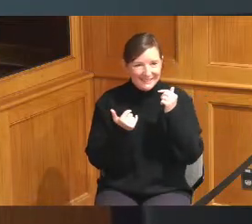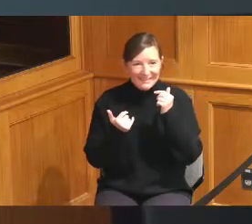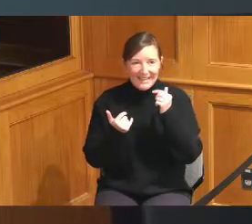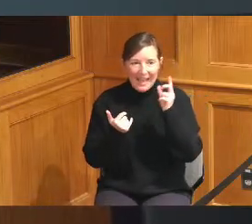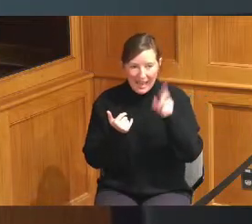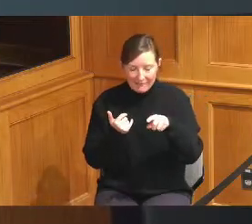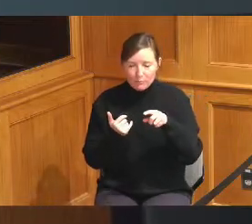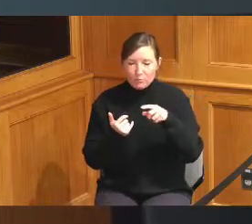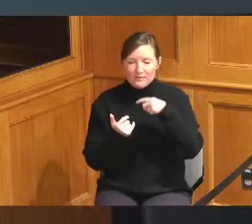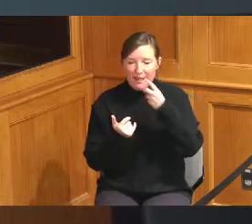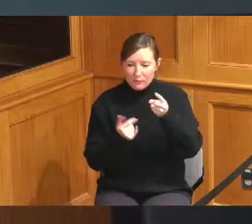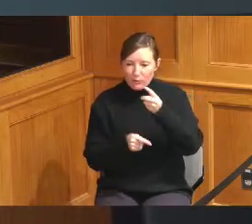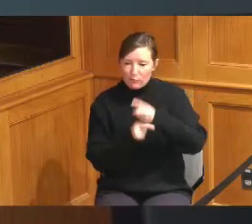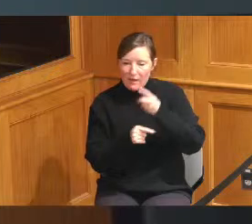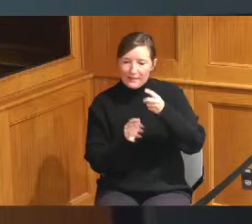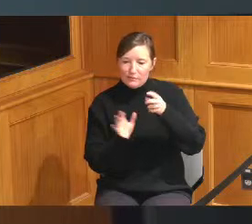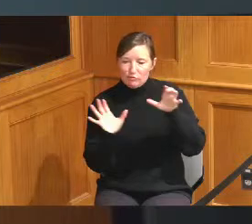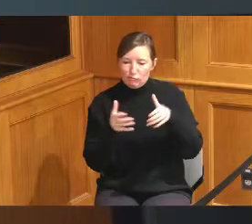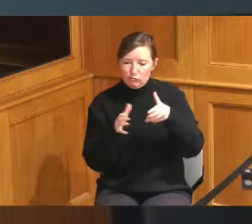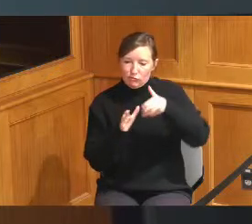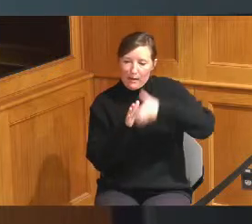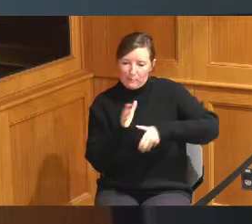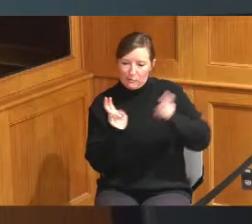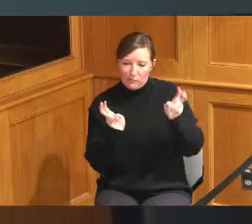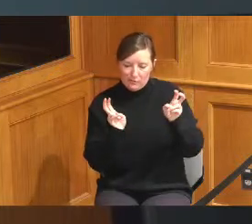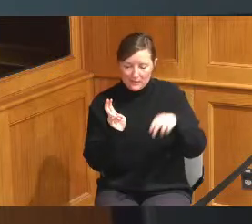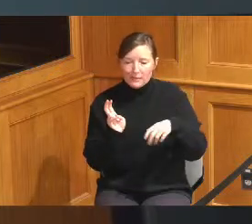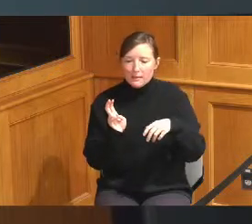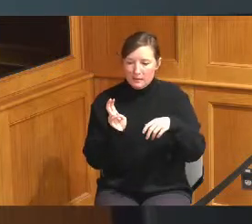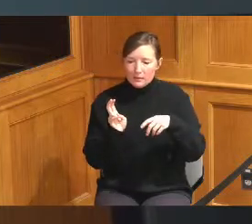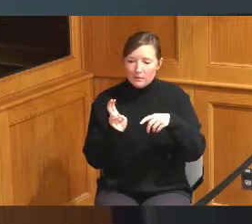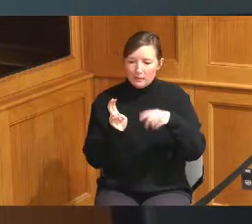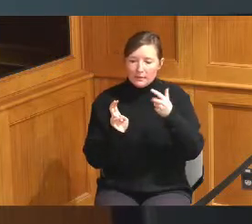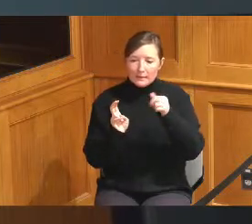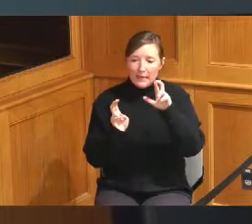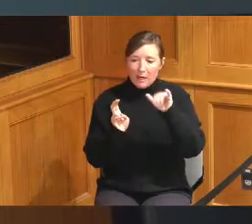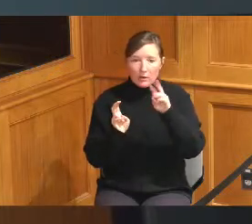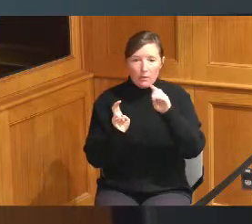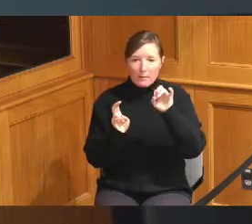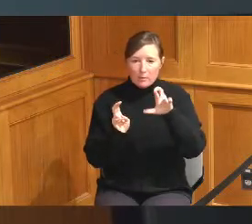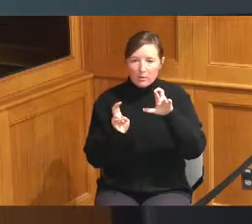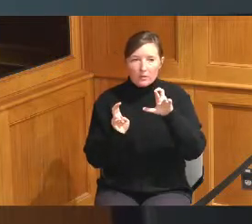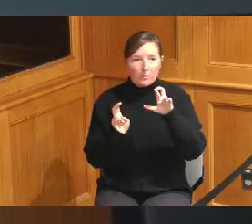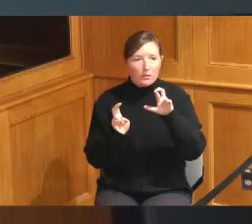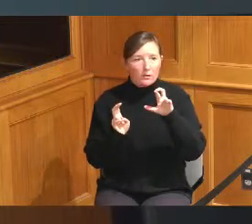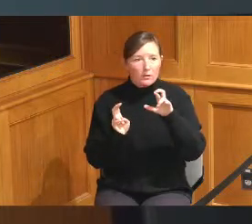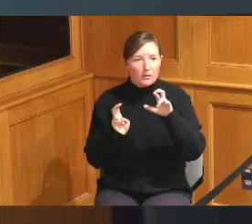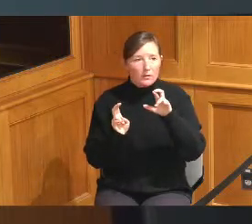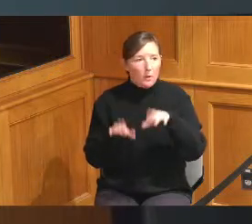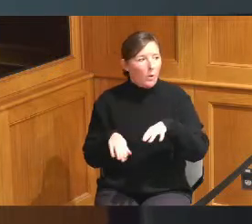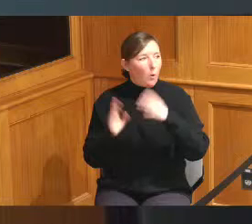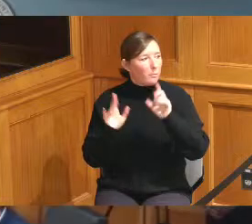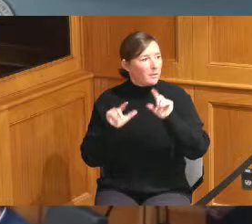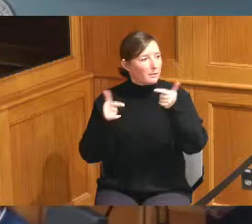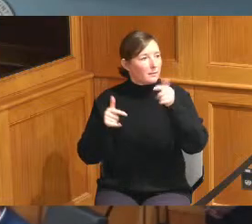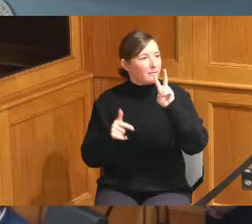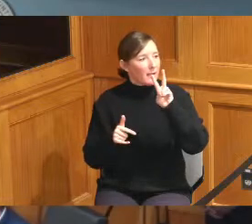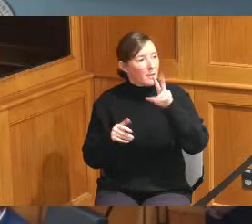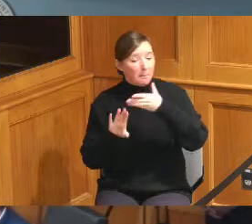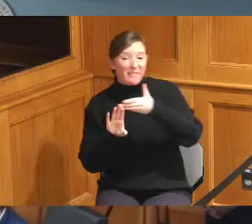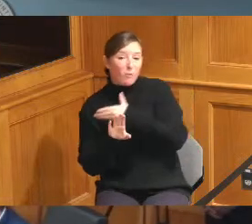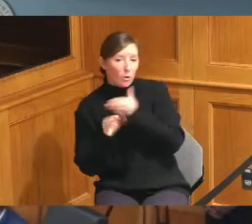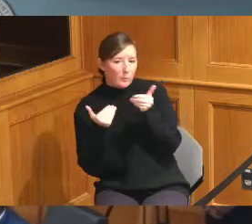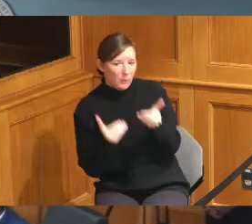chapter meetings. Okay, filling in to speak for them is Mary Weinberg. Before you two speak, though, I would like to open it up to Vice President.